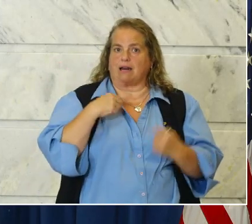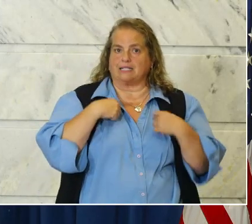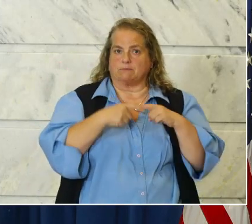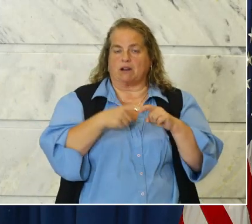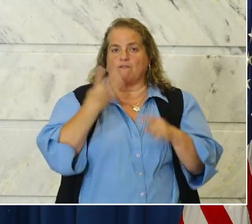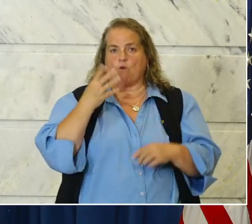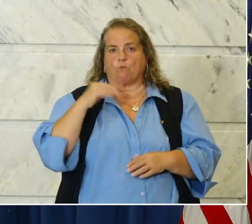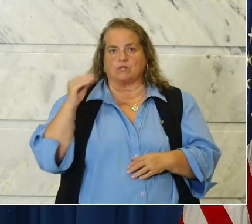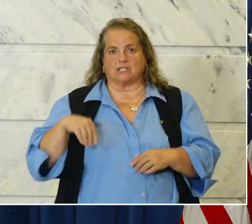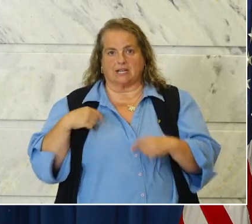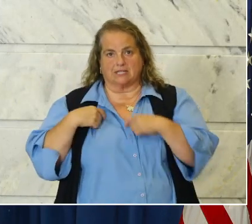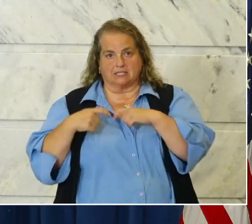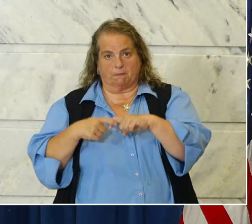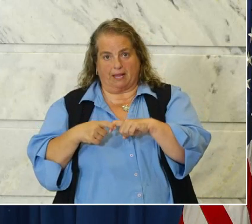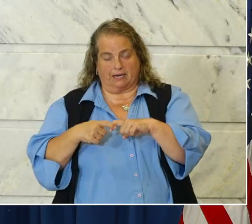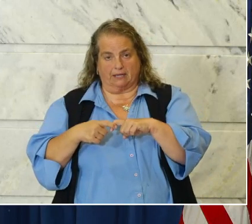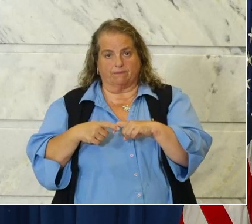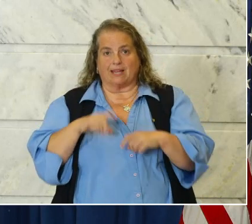and 4% Hispanic,